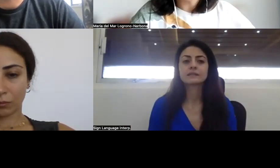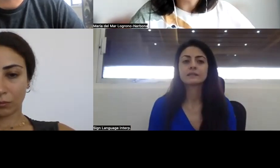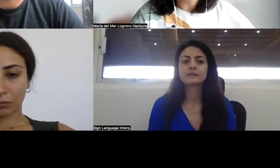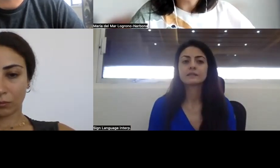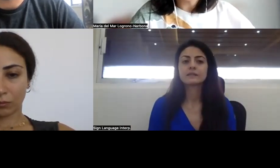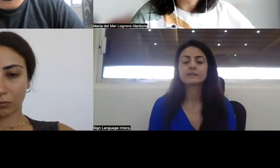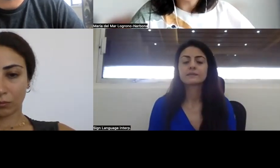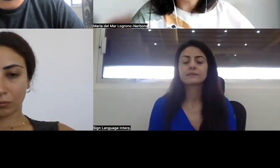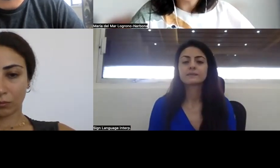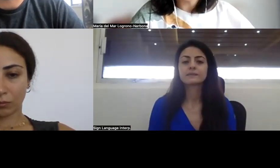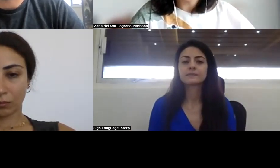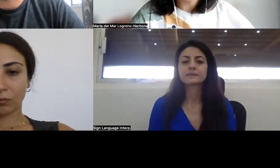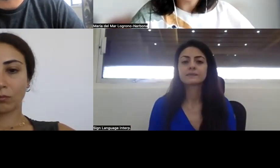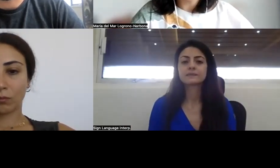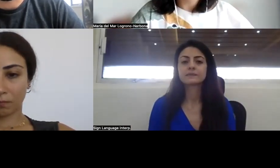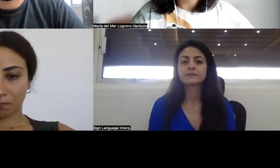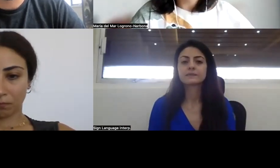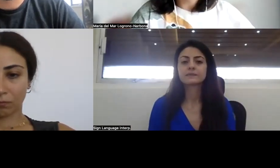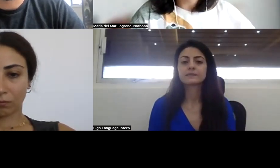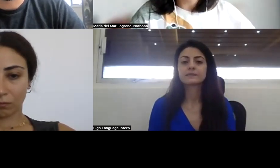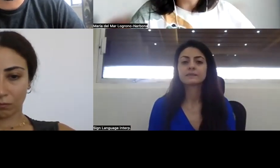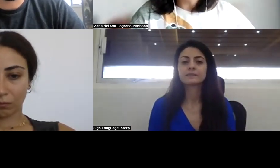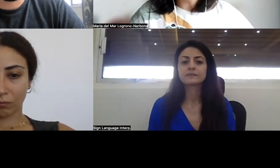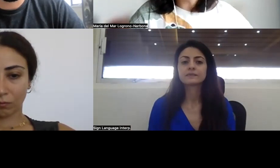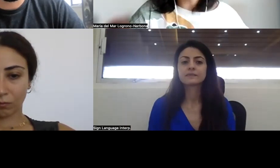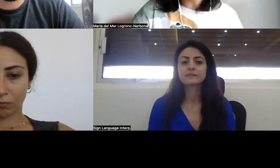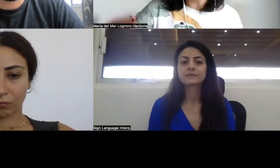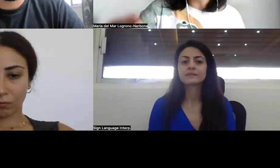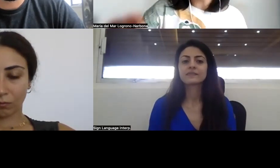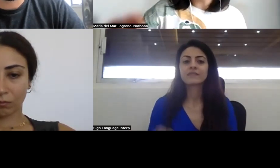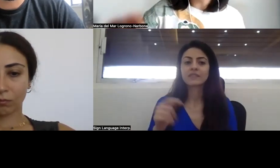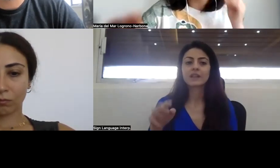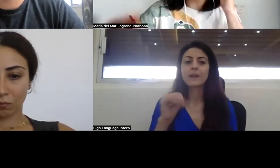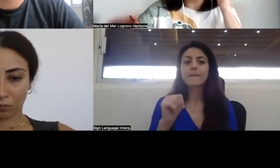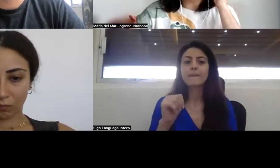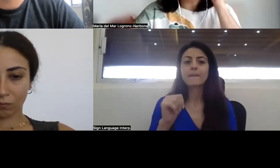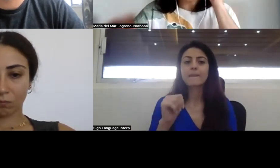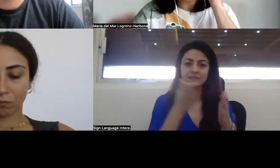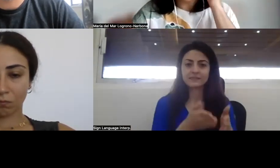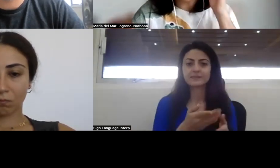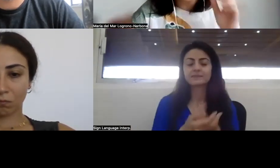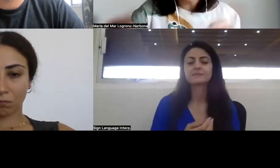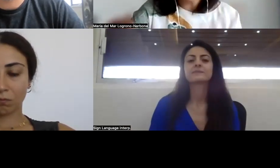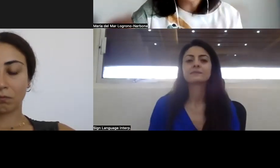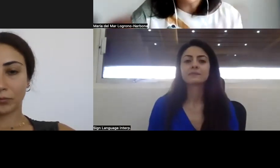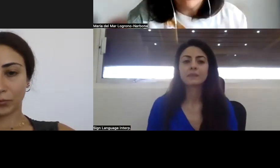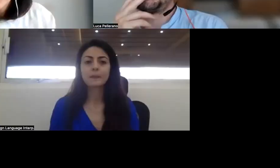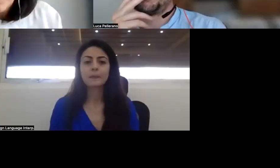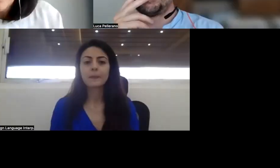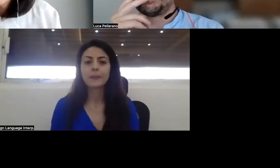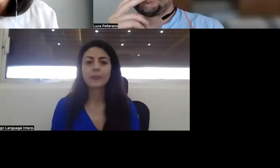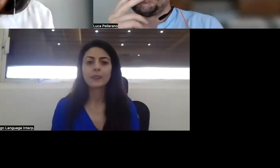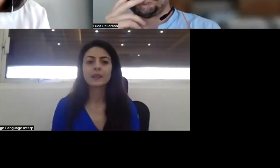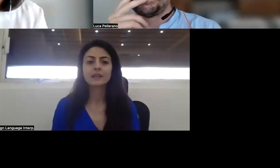words before concluding our webinar today. Thank you. Thank you, Mohammed. And I just want to thank every single one of